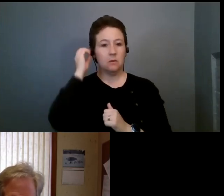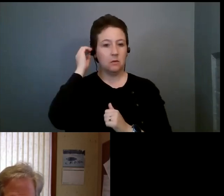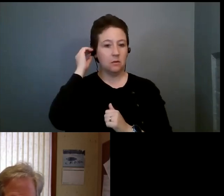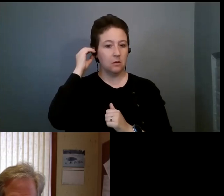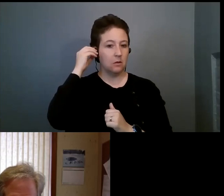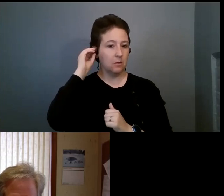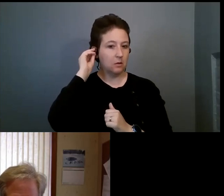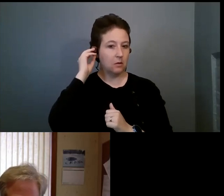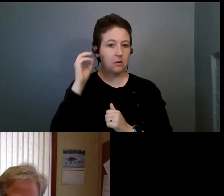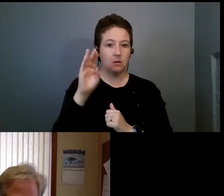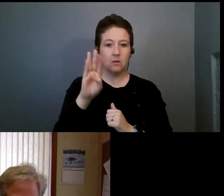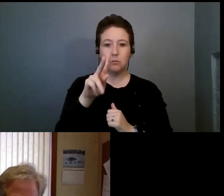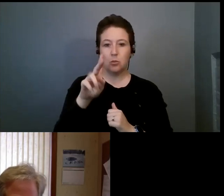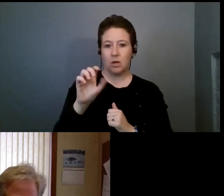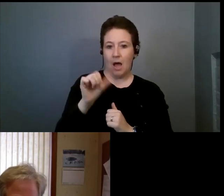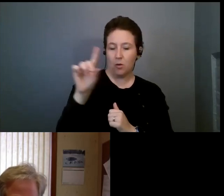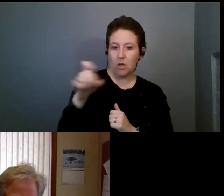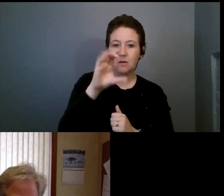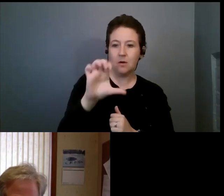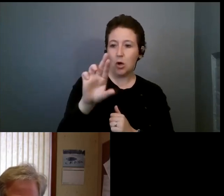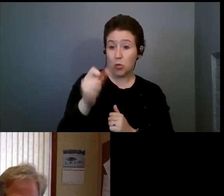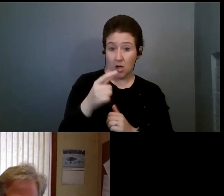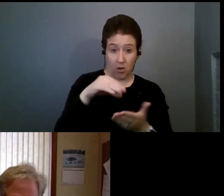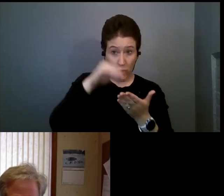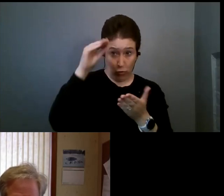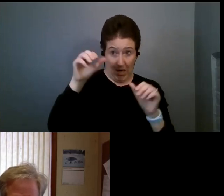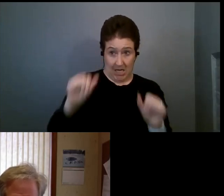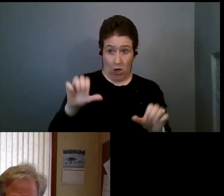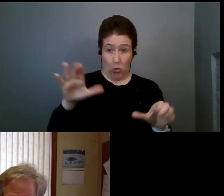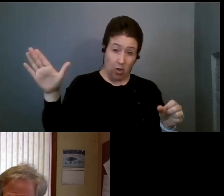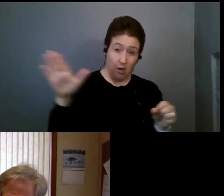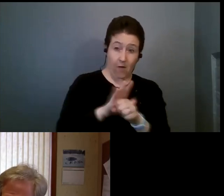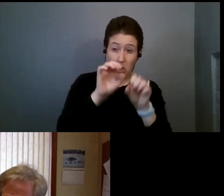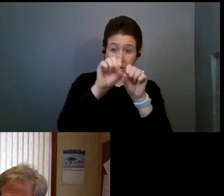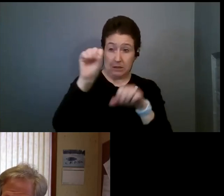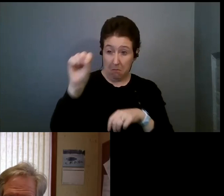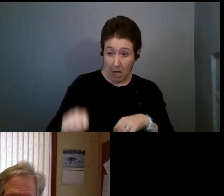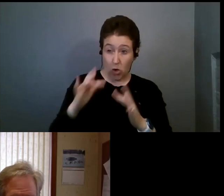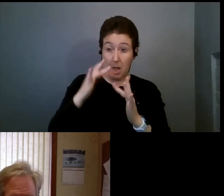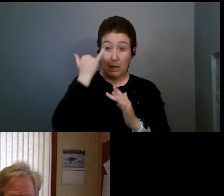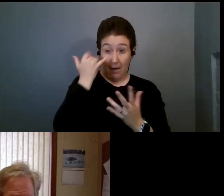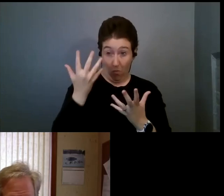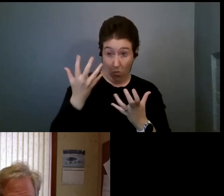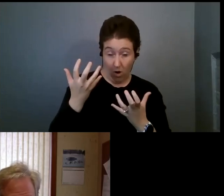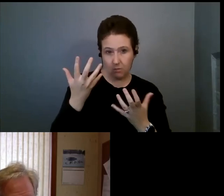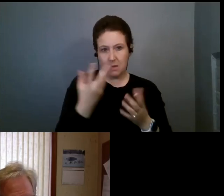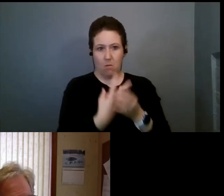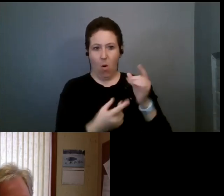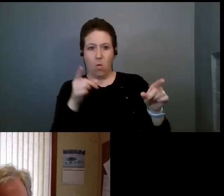So we do have another question for you, Craig. Will students be able to do their entire semester online if they choose? And perhaps this is for both of